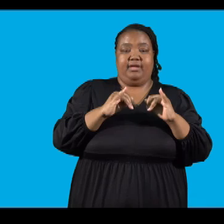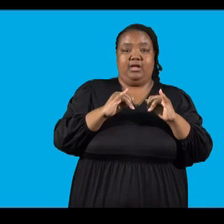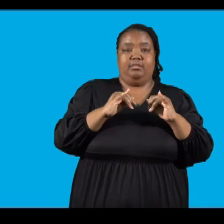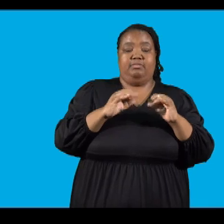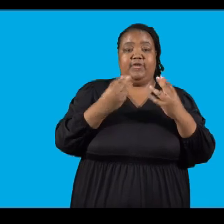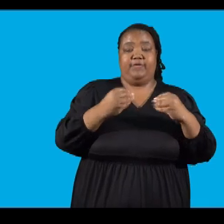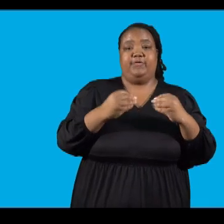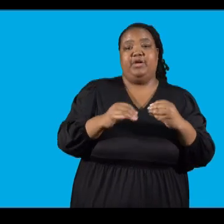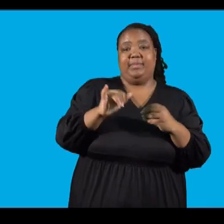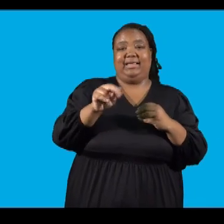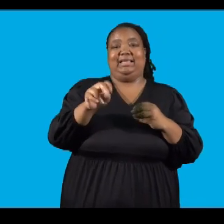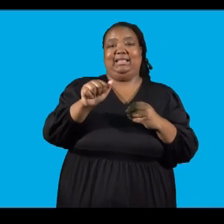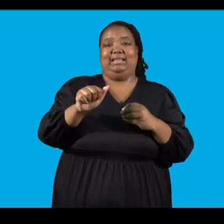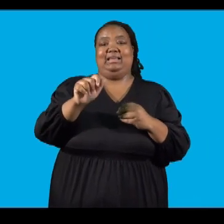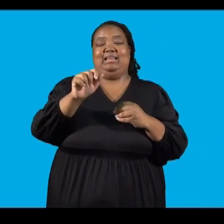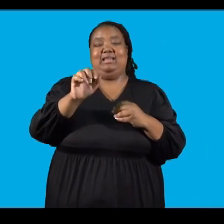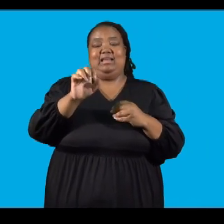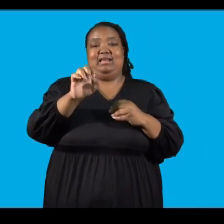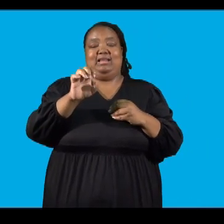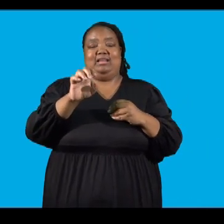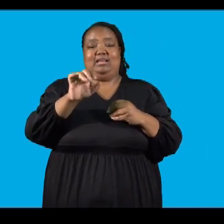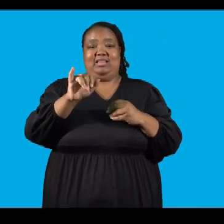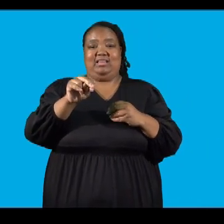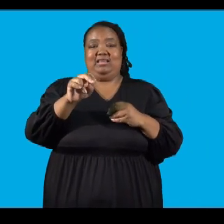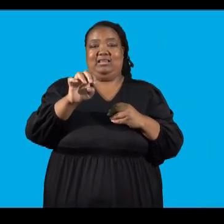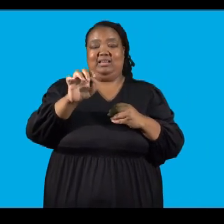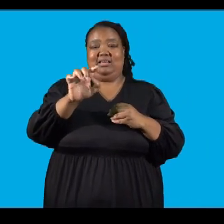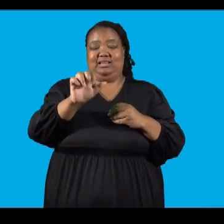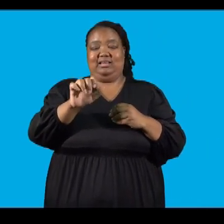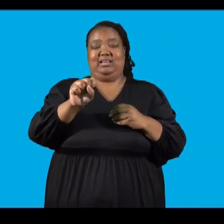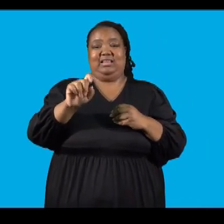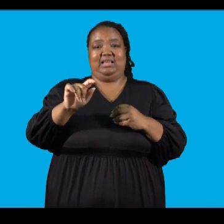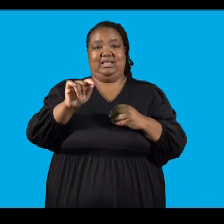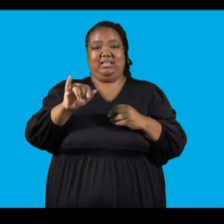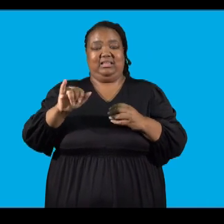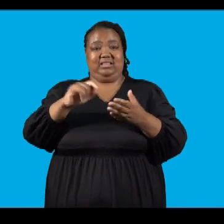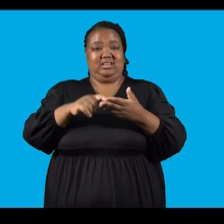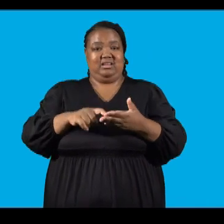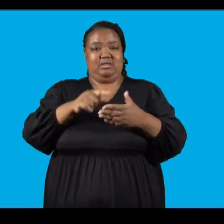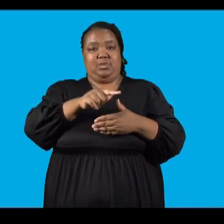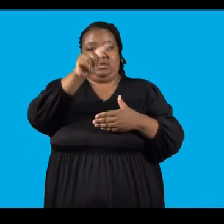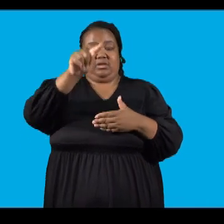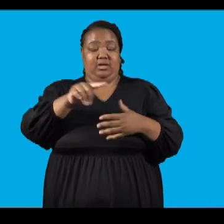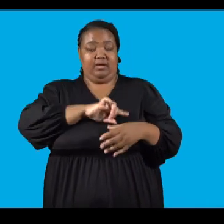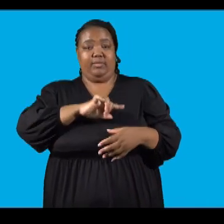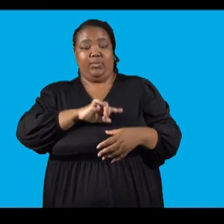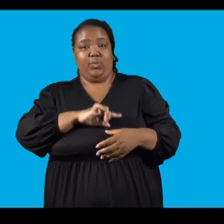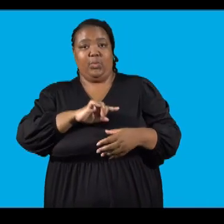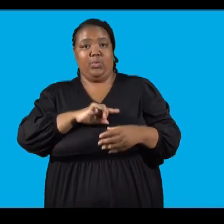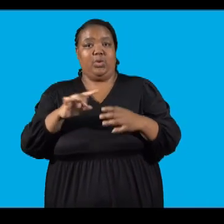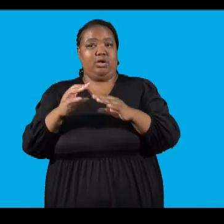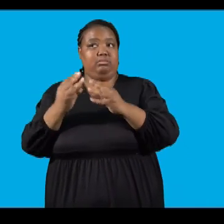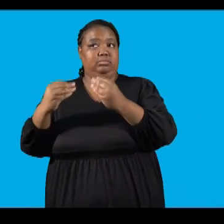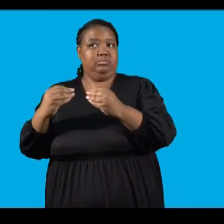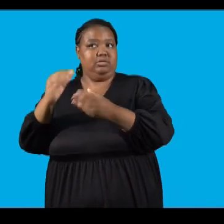inelastic demand curve below the point A. Since competitors also decrease prices, it will